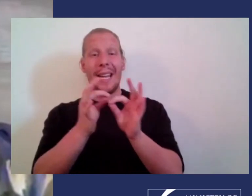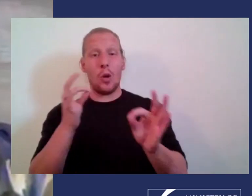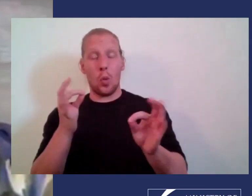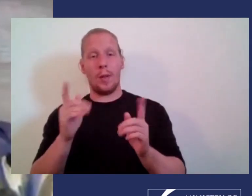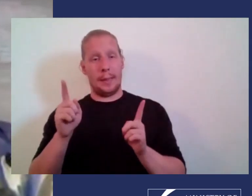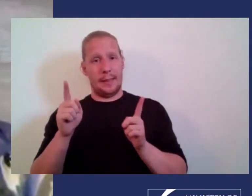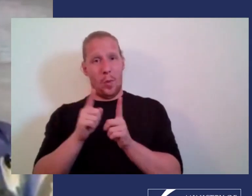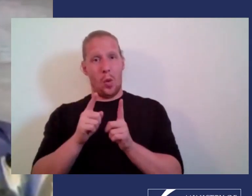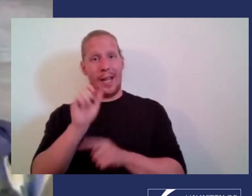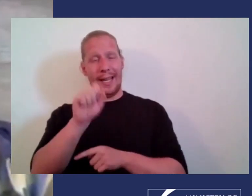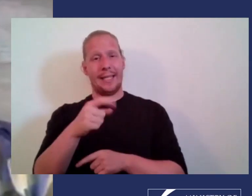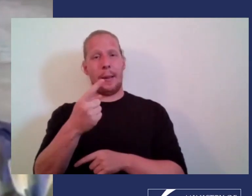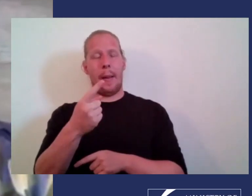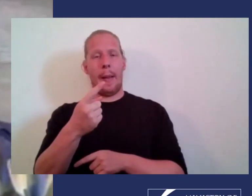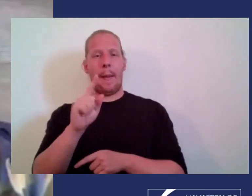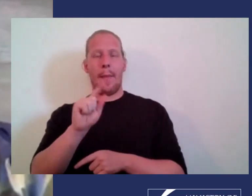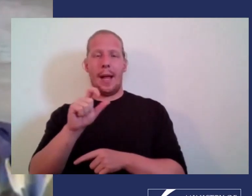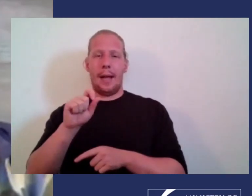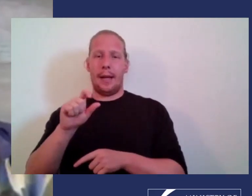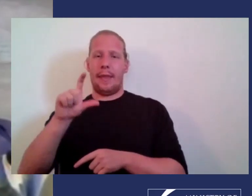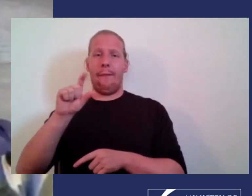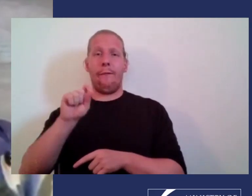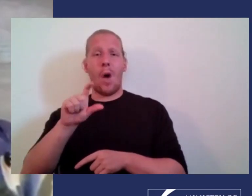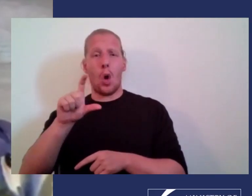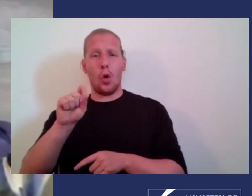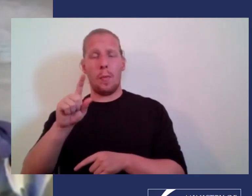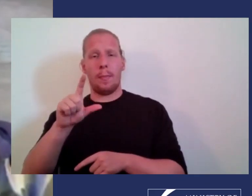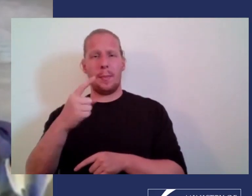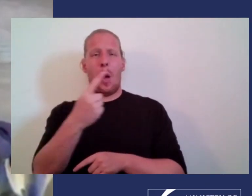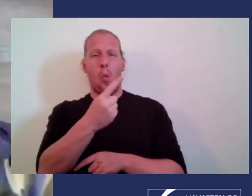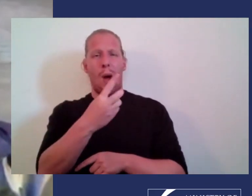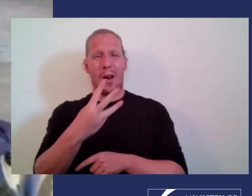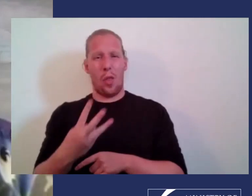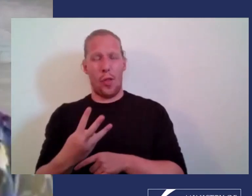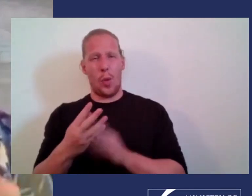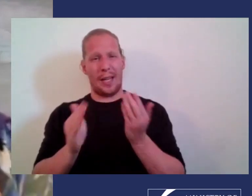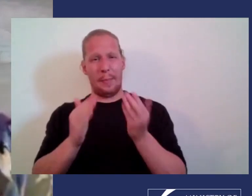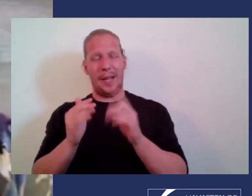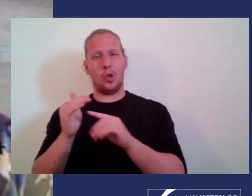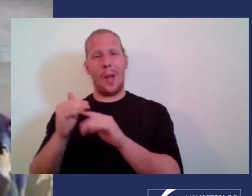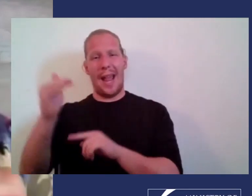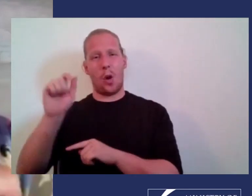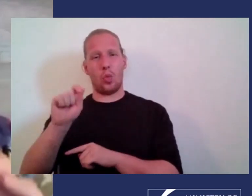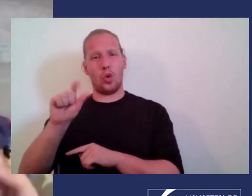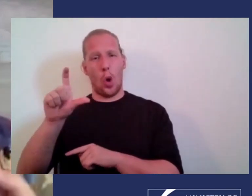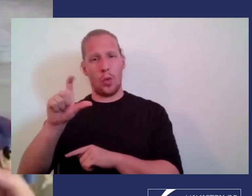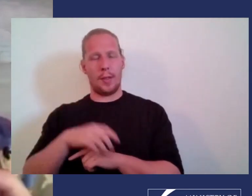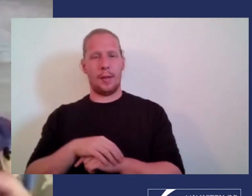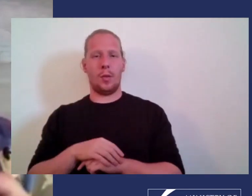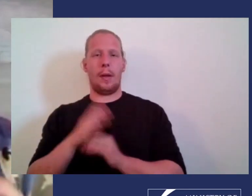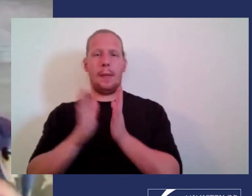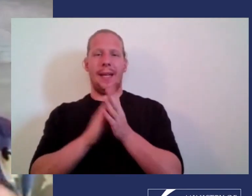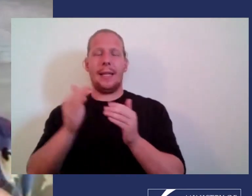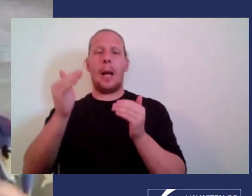volume, is about a third of the adult vaccine. So it's a smaller amount going through a